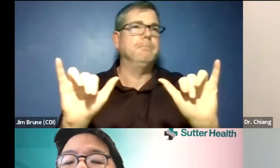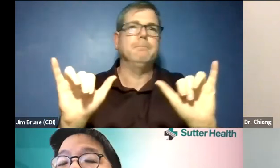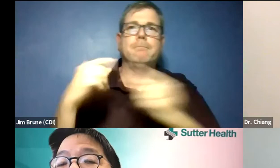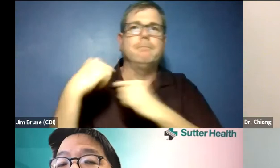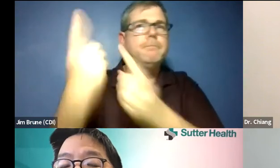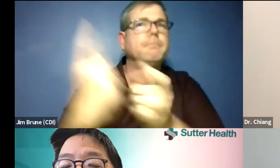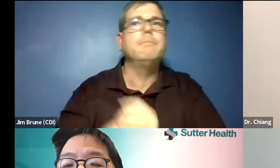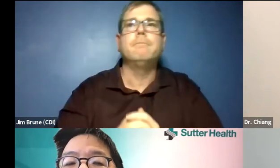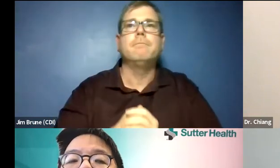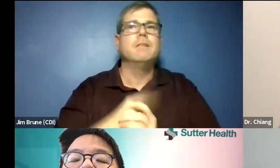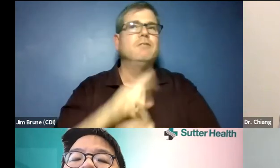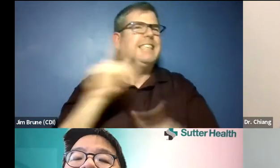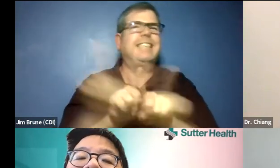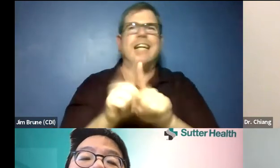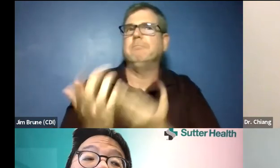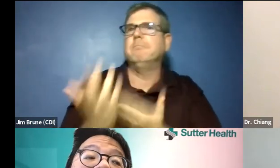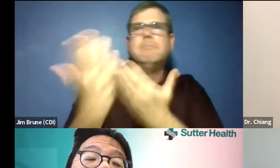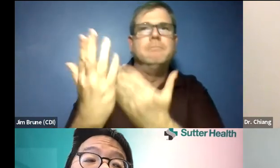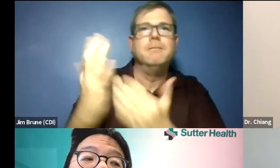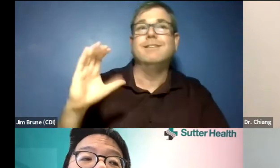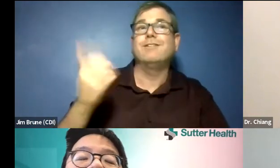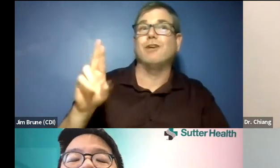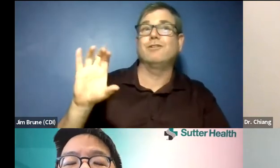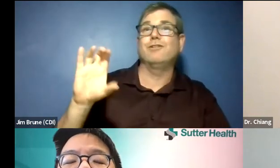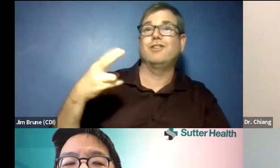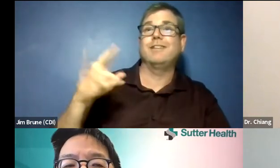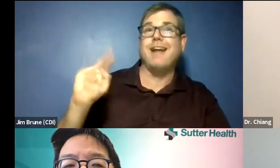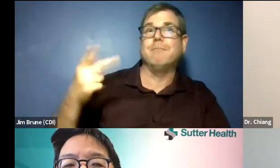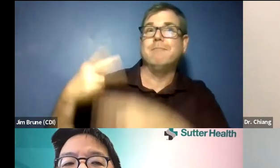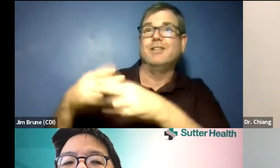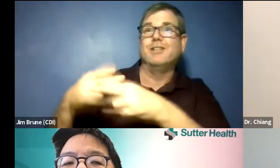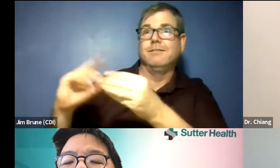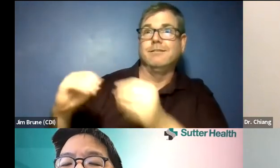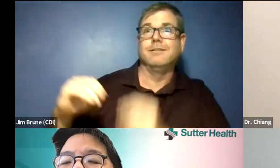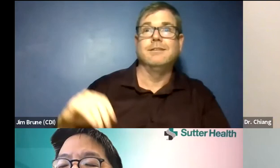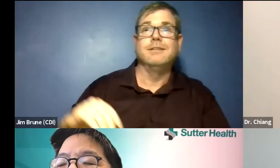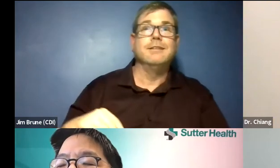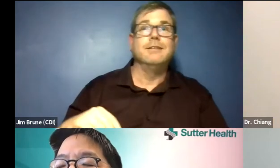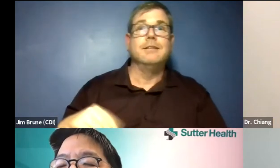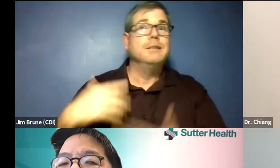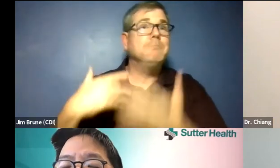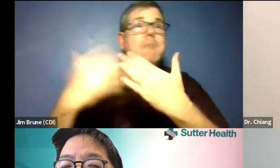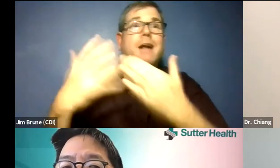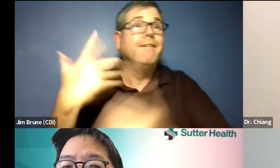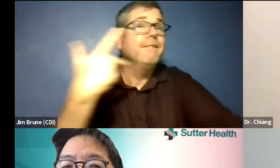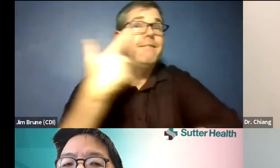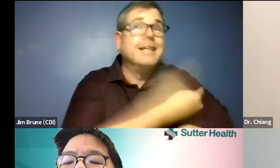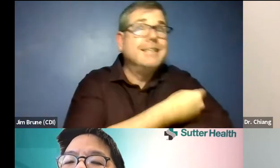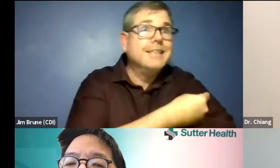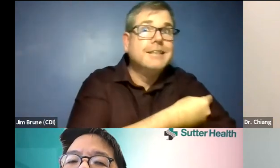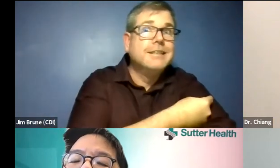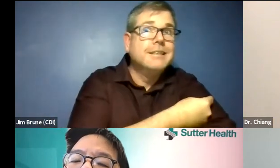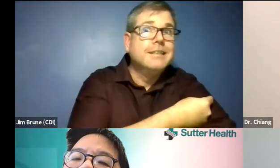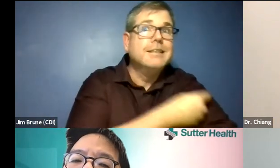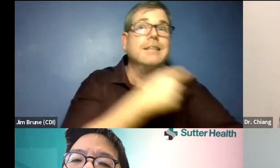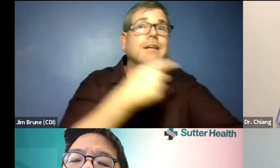Dr. Chen has mentioned, that even if you have gotten the vaccine, those still apply to you as well